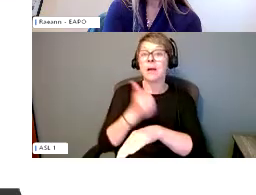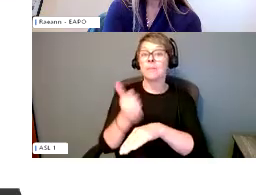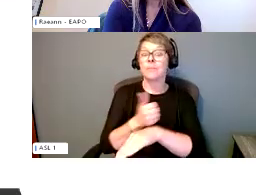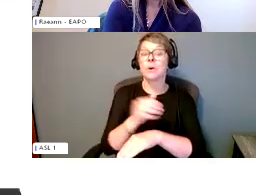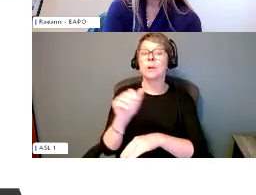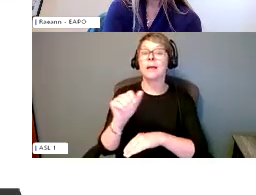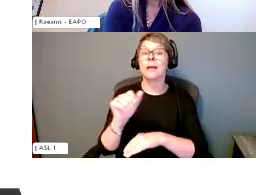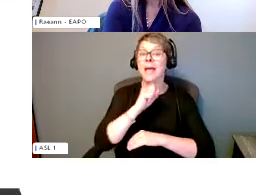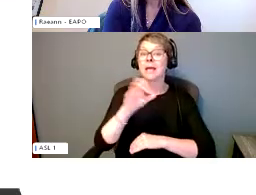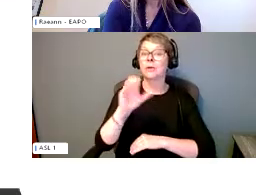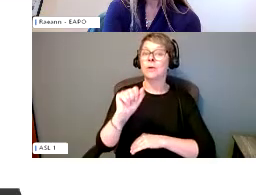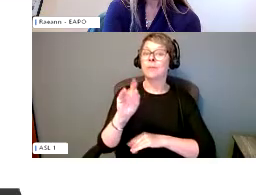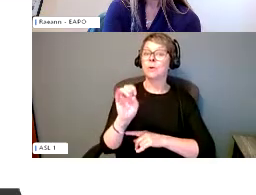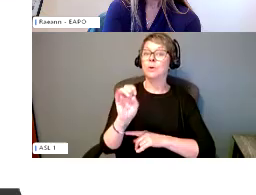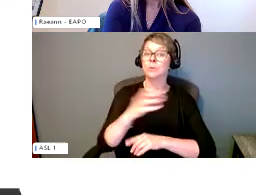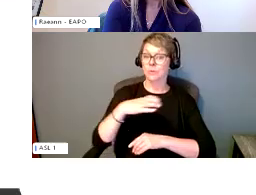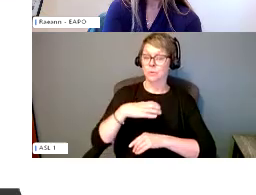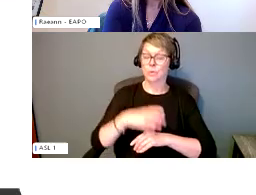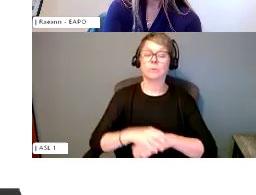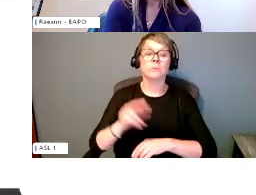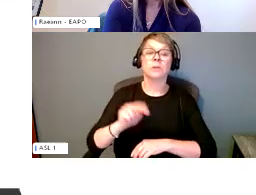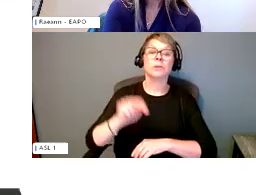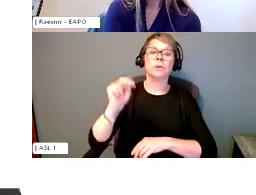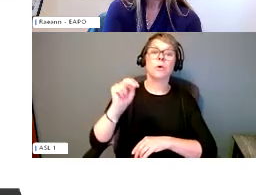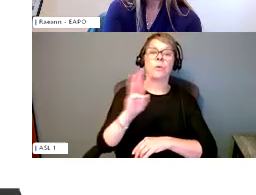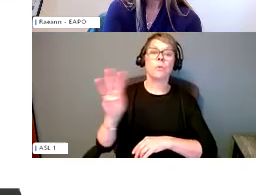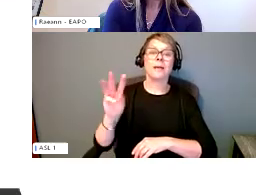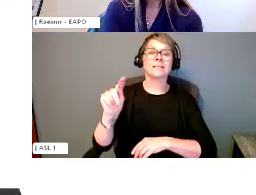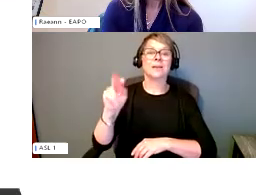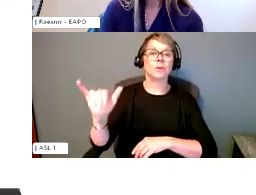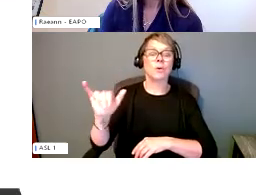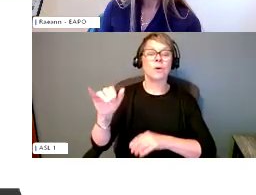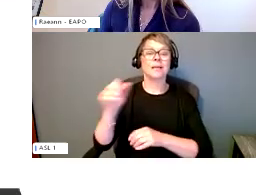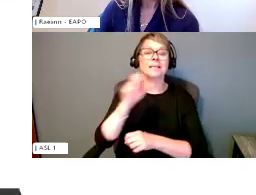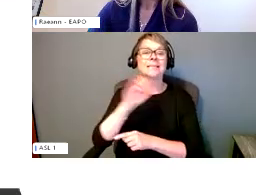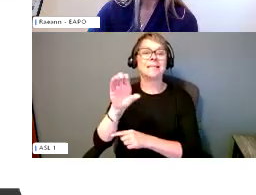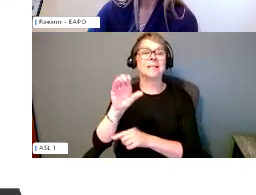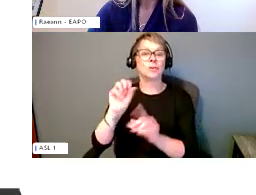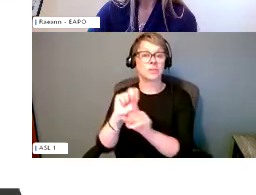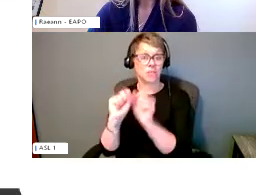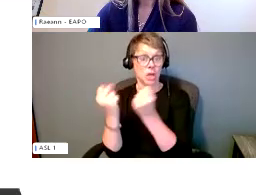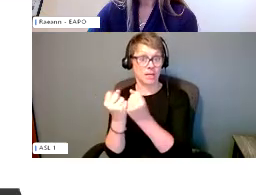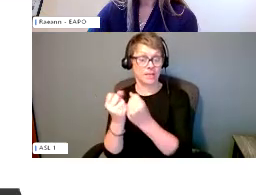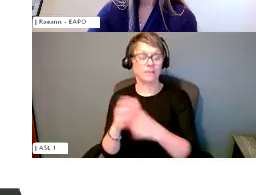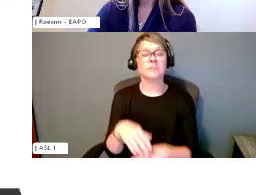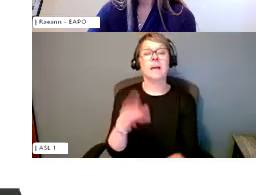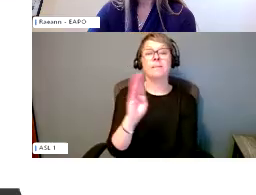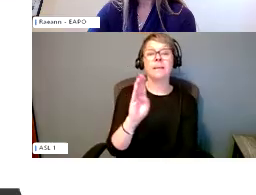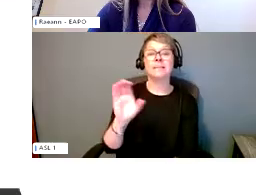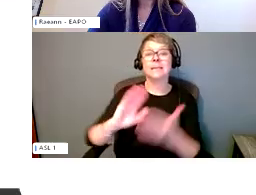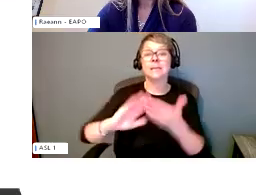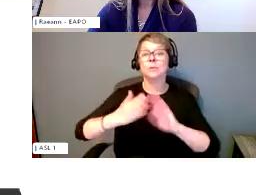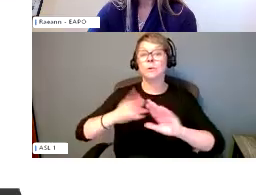Council, the Northwest Territories Senior Society, the British Columbia Community